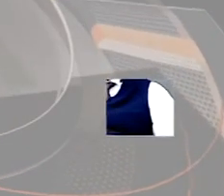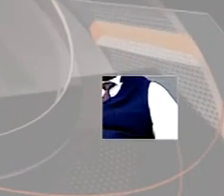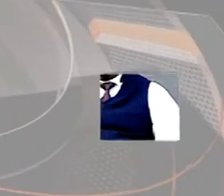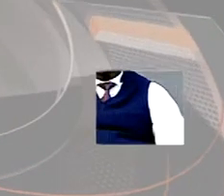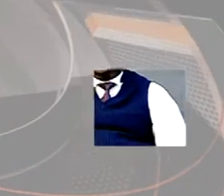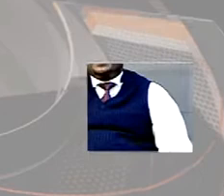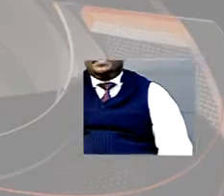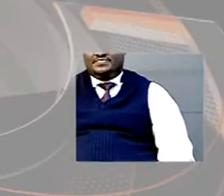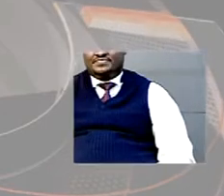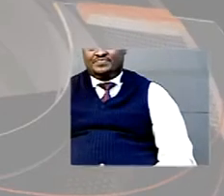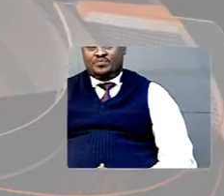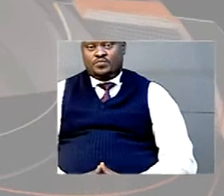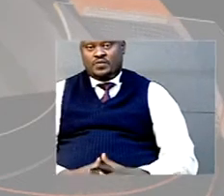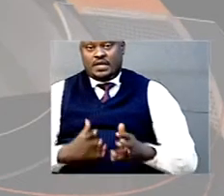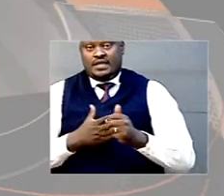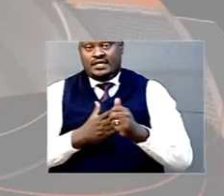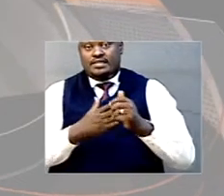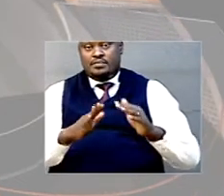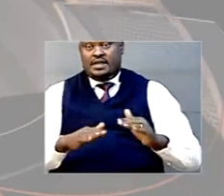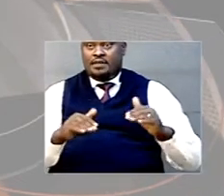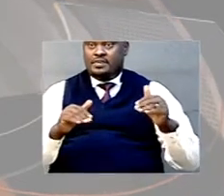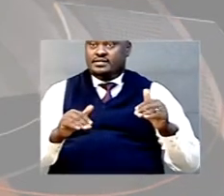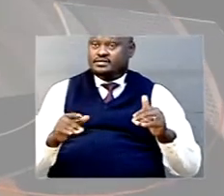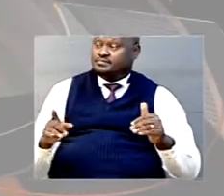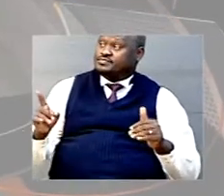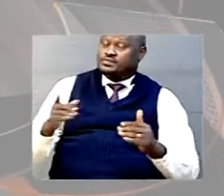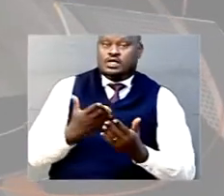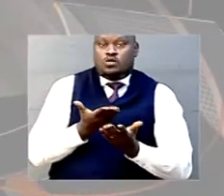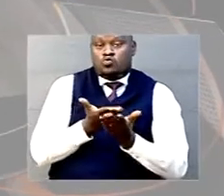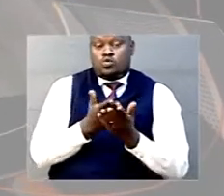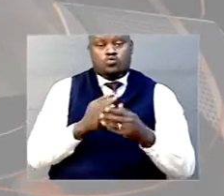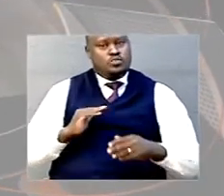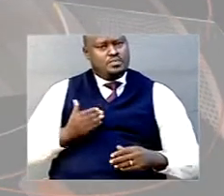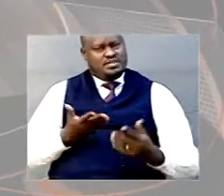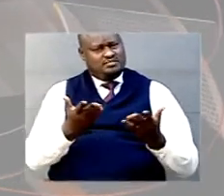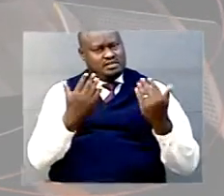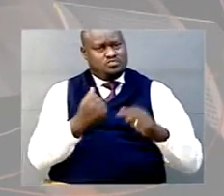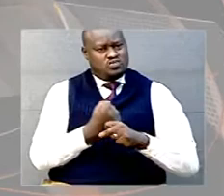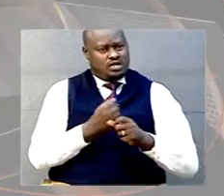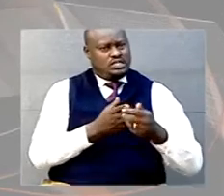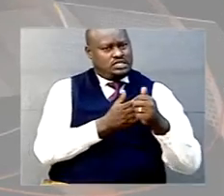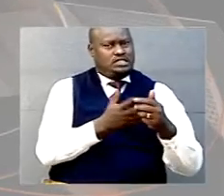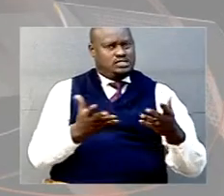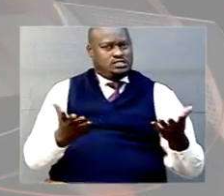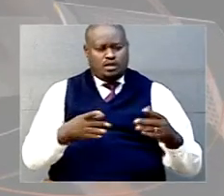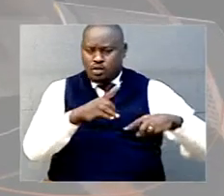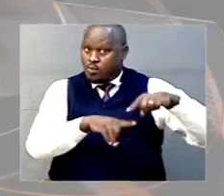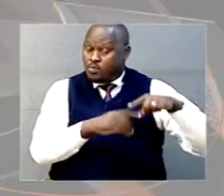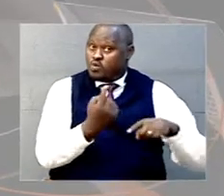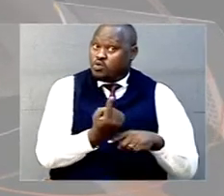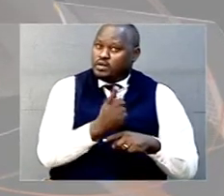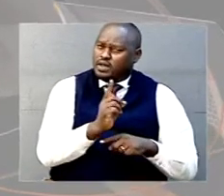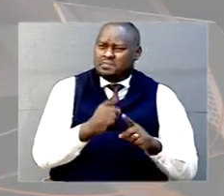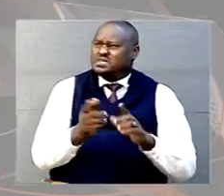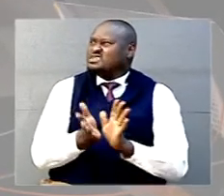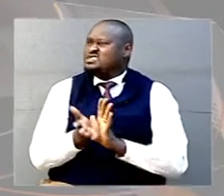The Speaker of Parliament, Rebecca Kadaga, has urged women to embrace leadership roles, not only in politics, but also